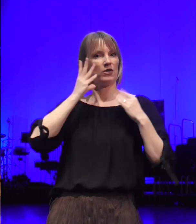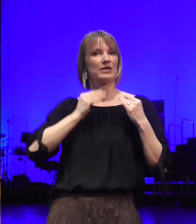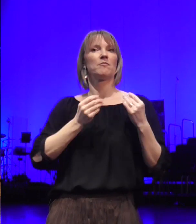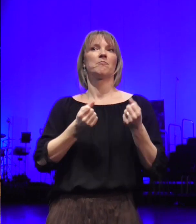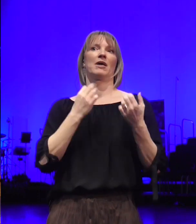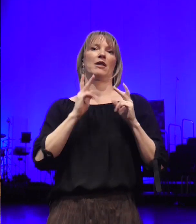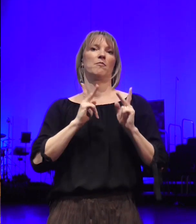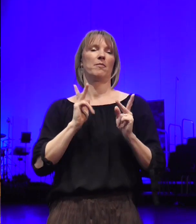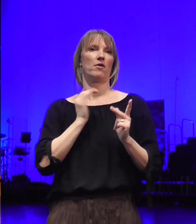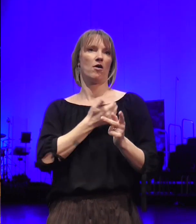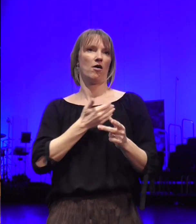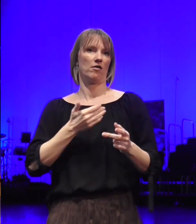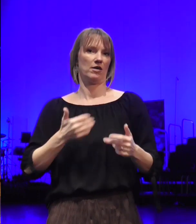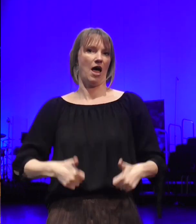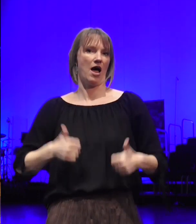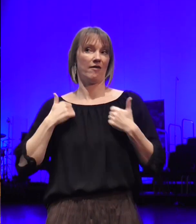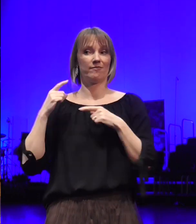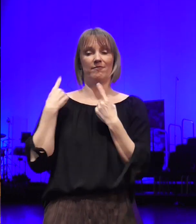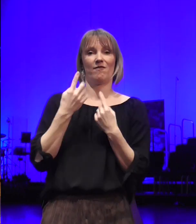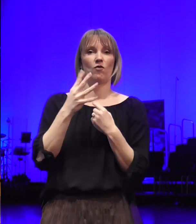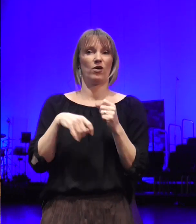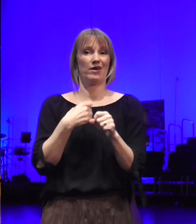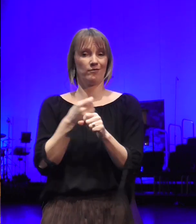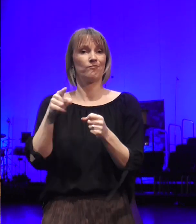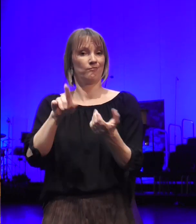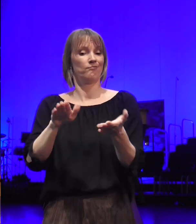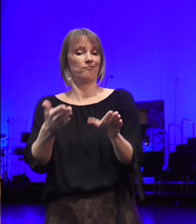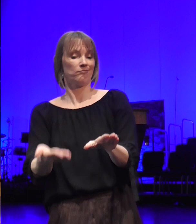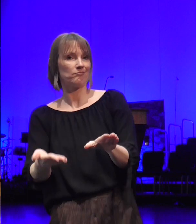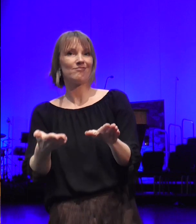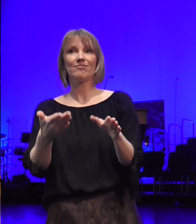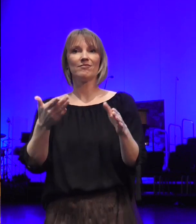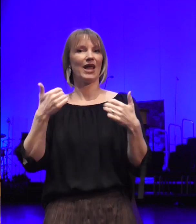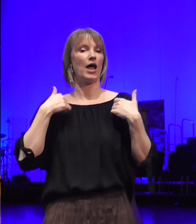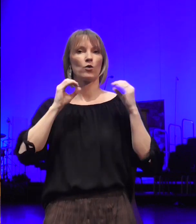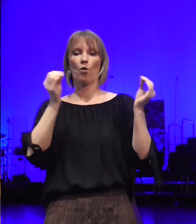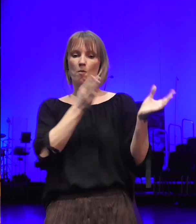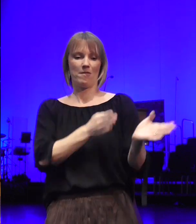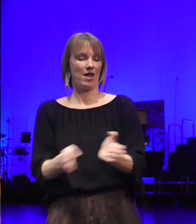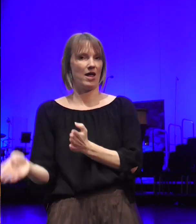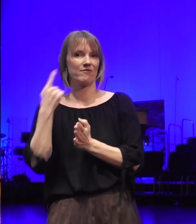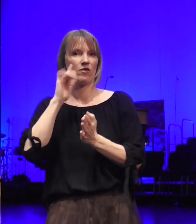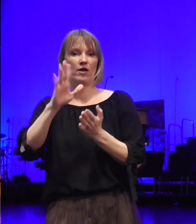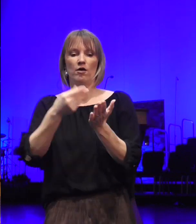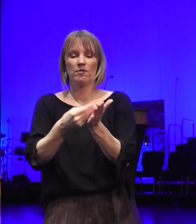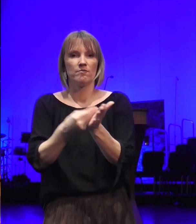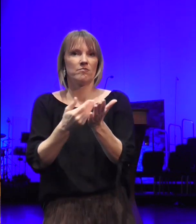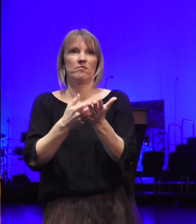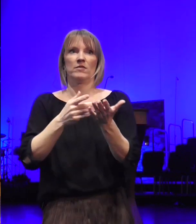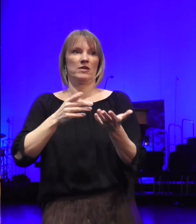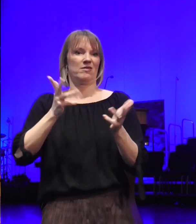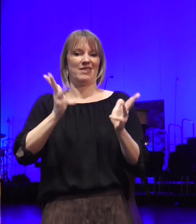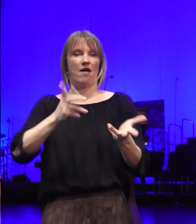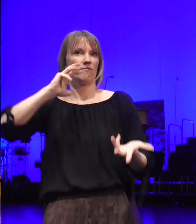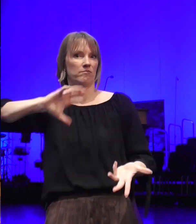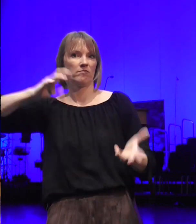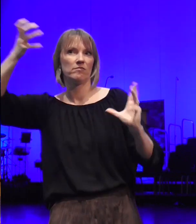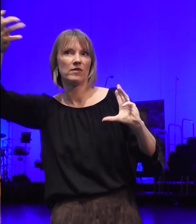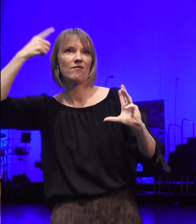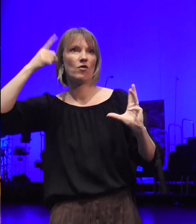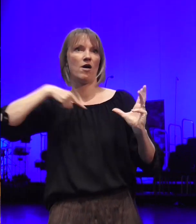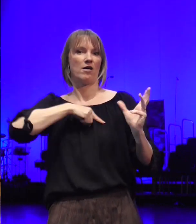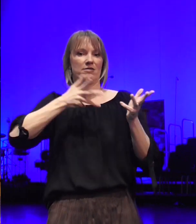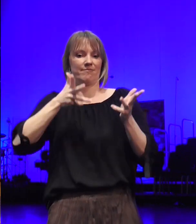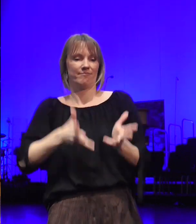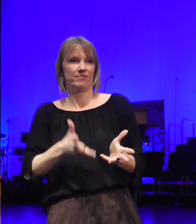people in our lives in the last 4 years who have made their transition and made no plans, and the chaos that it left behind for those of us